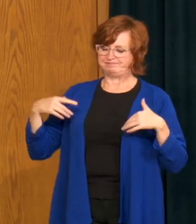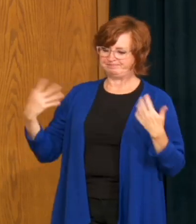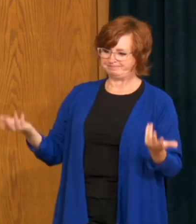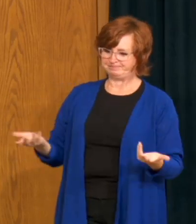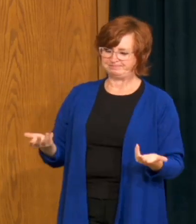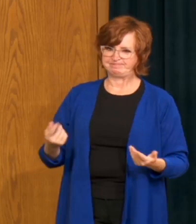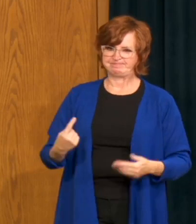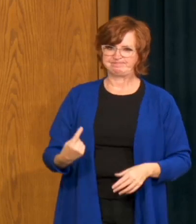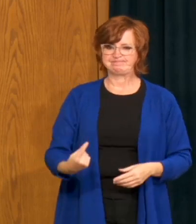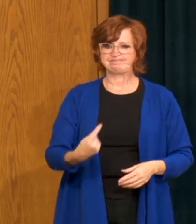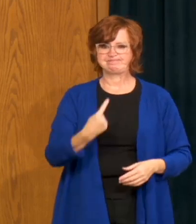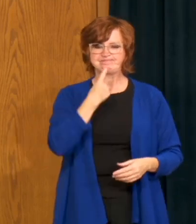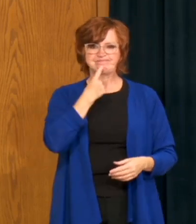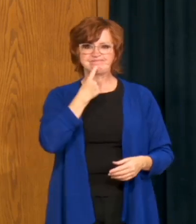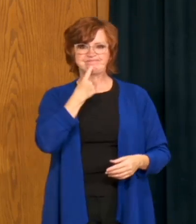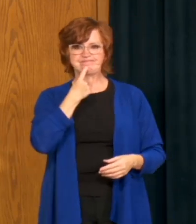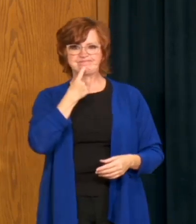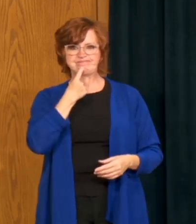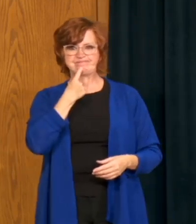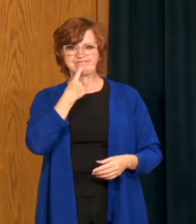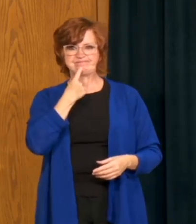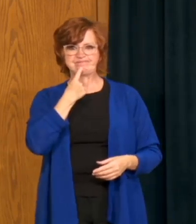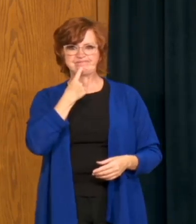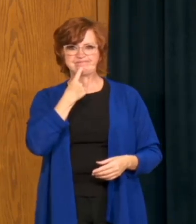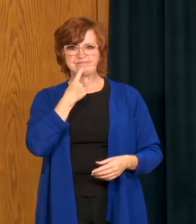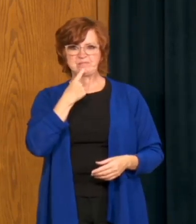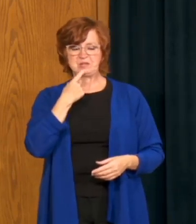I'm disappointed. We wanted to host this here